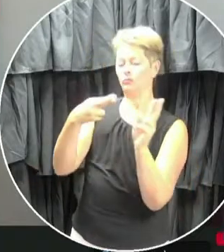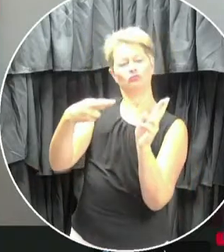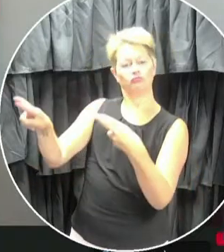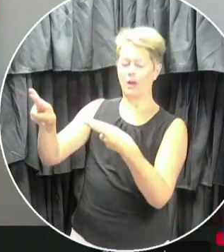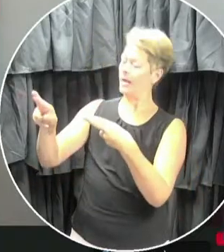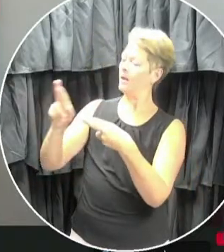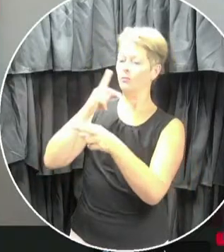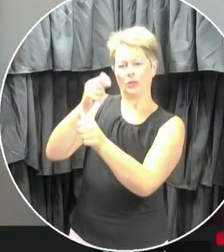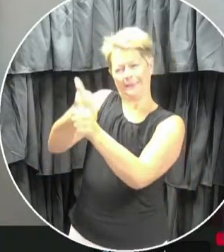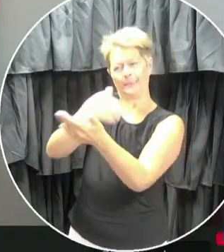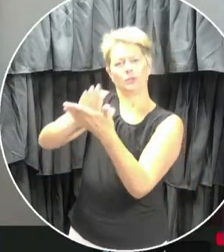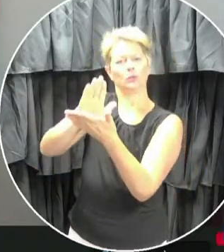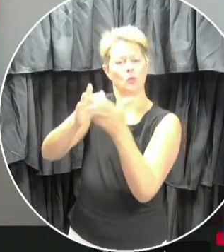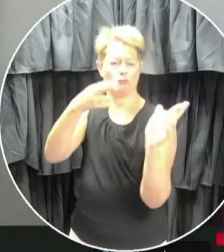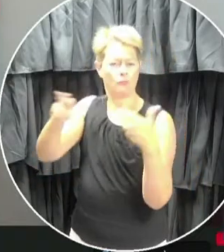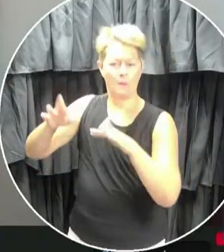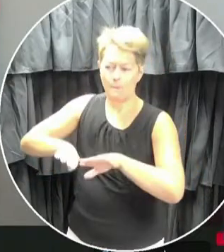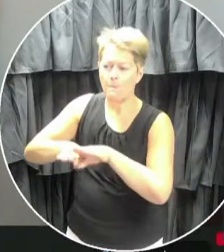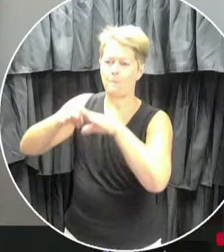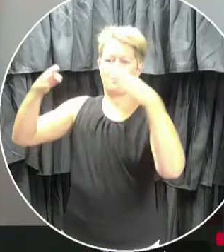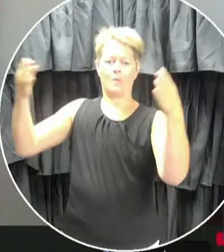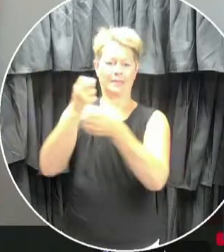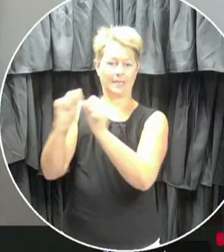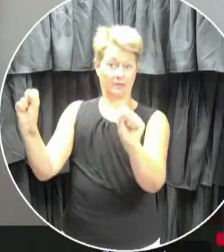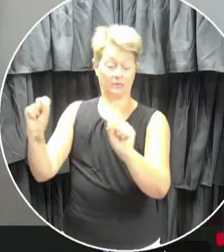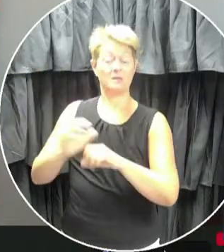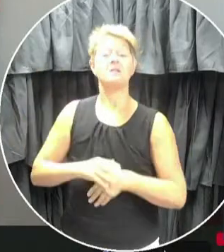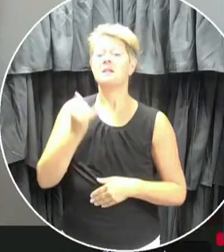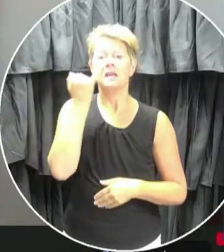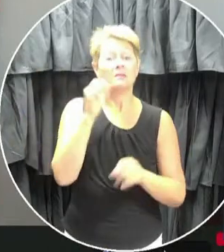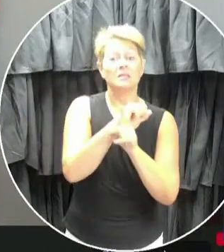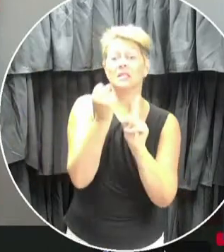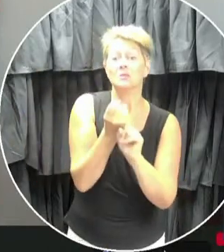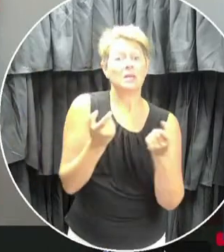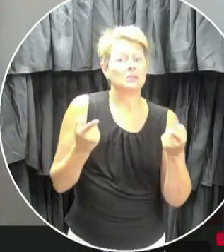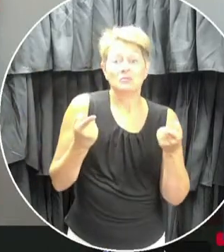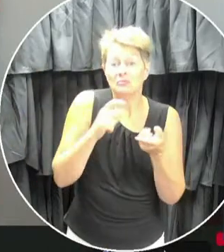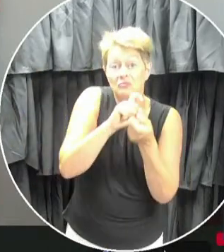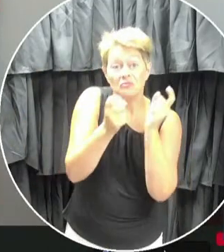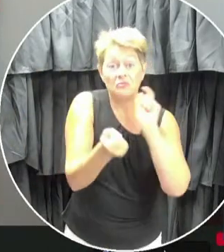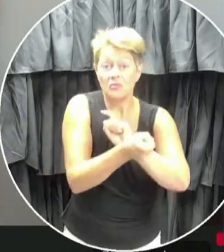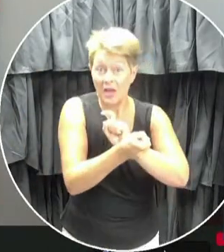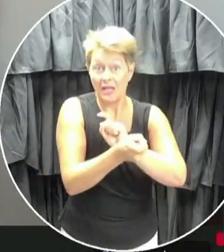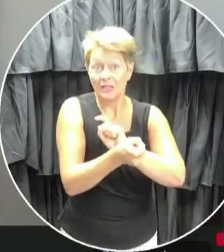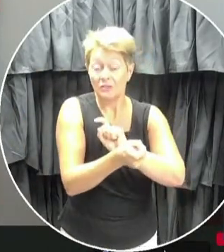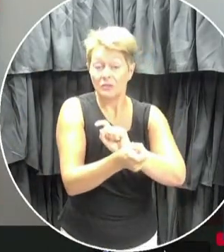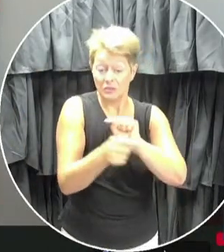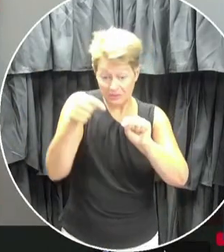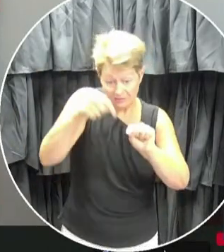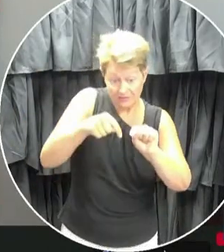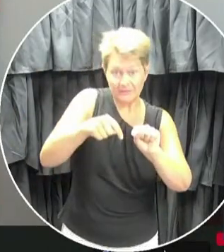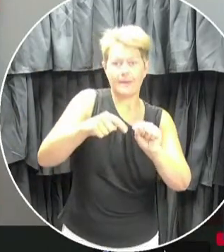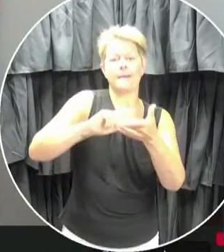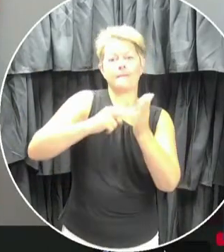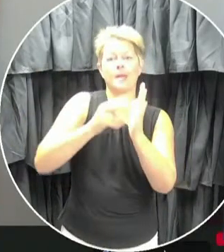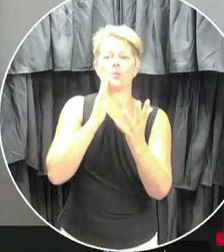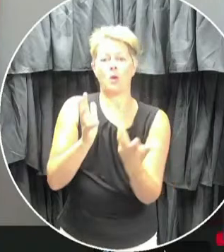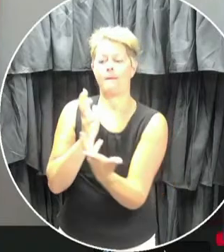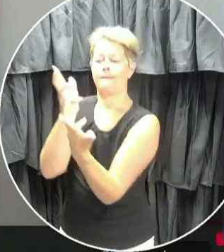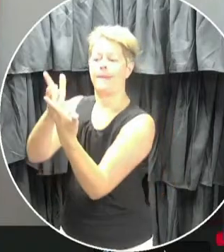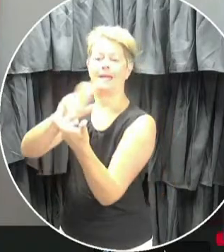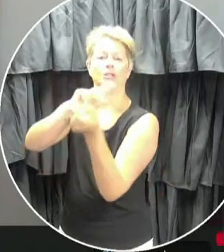basis. That said, if circumstance change, we've learned that over the last number of months, changes will have to happen, and